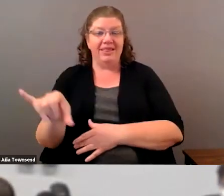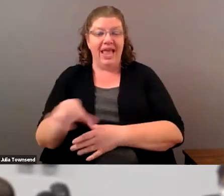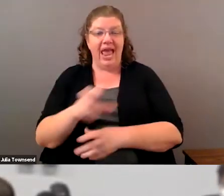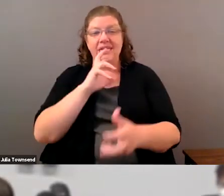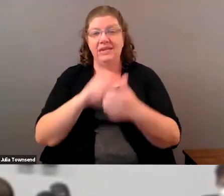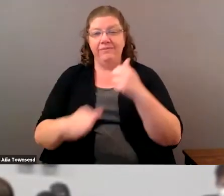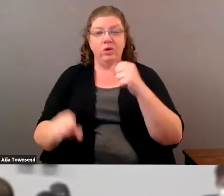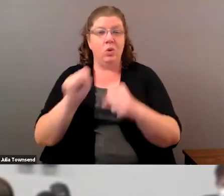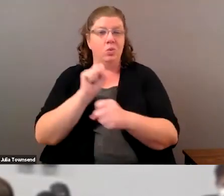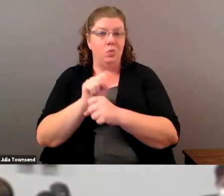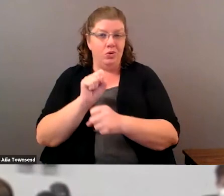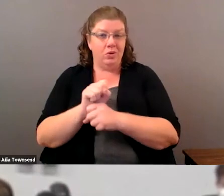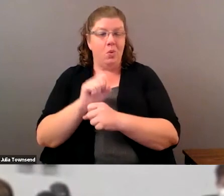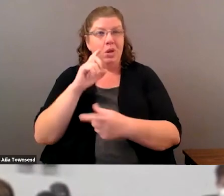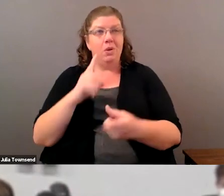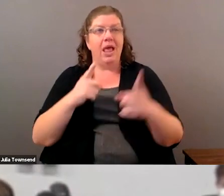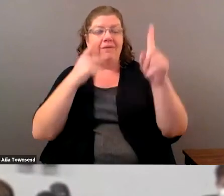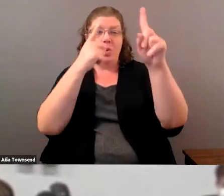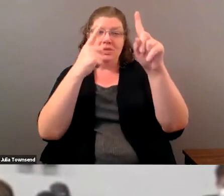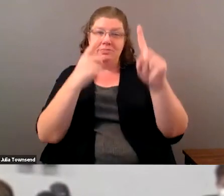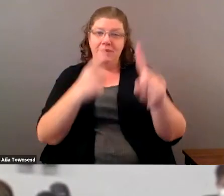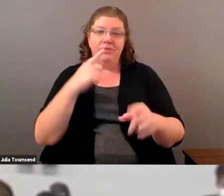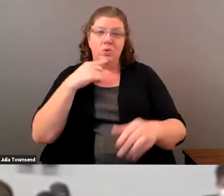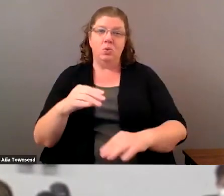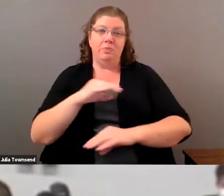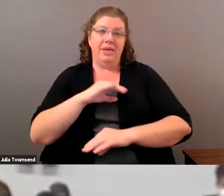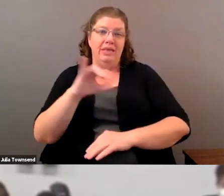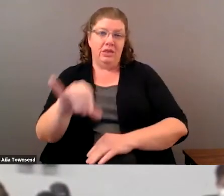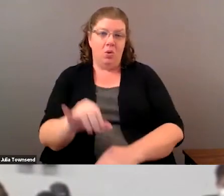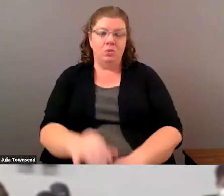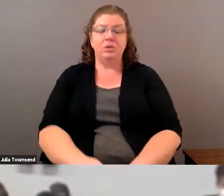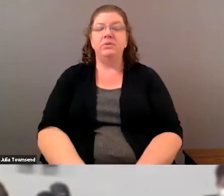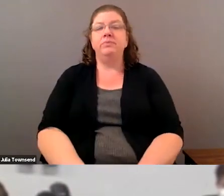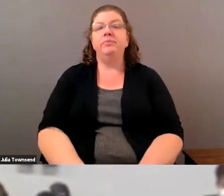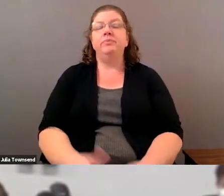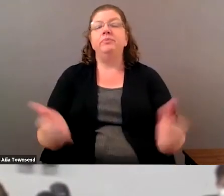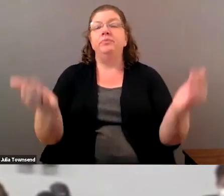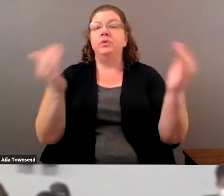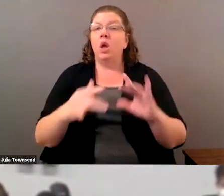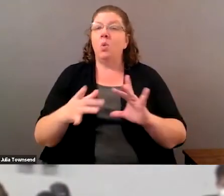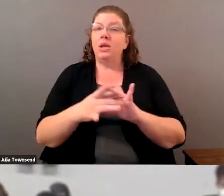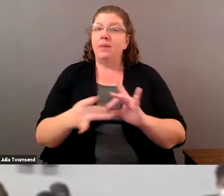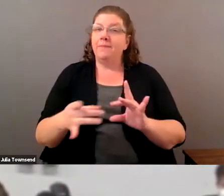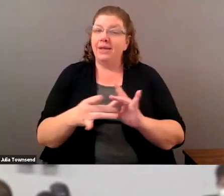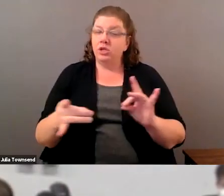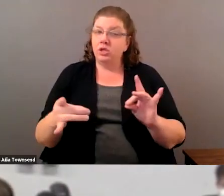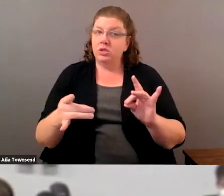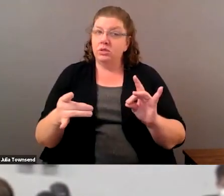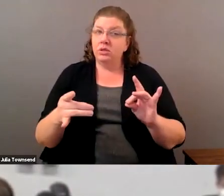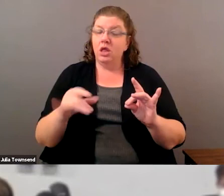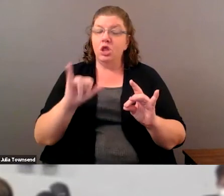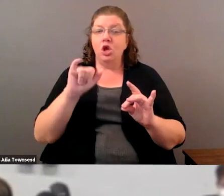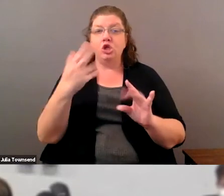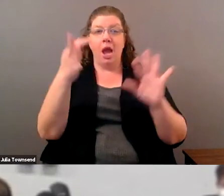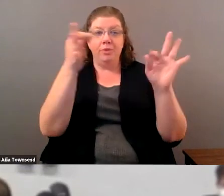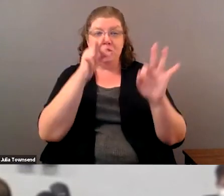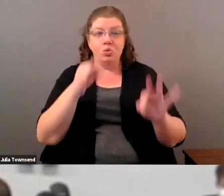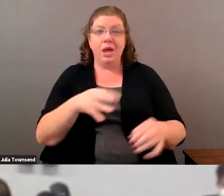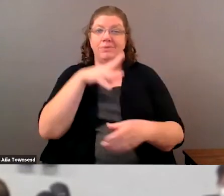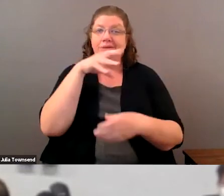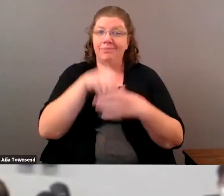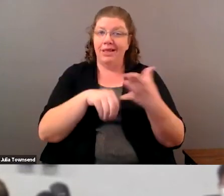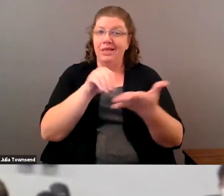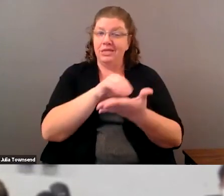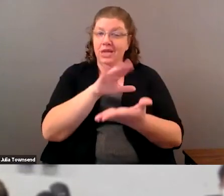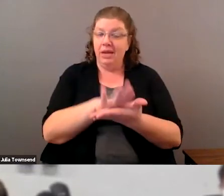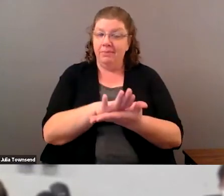to have goals and objectives and work to meet those. Also wanted to mention that there's job descriptions embedded in this document, and I hope you